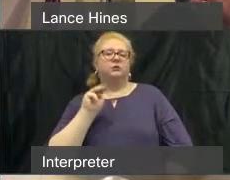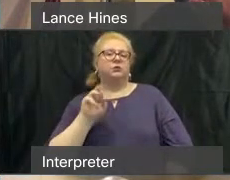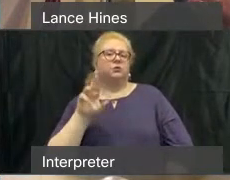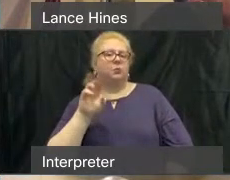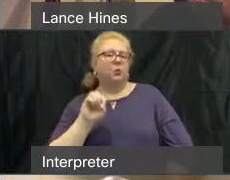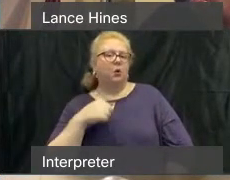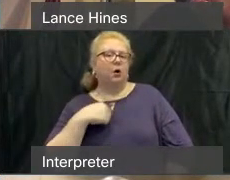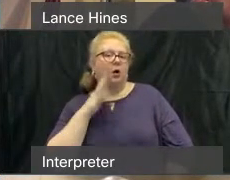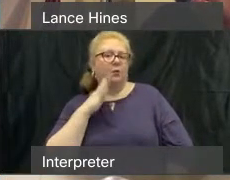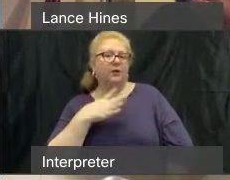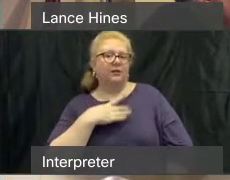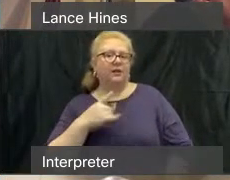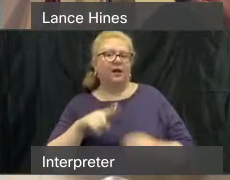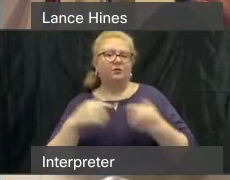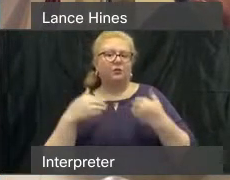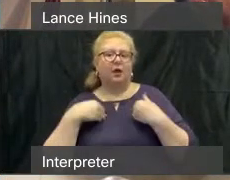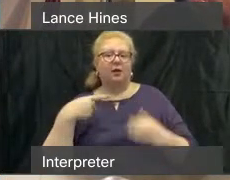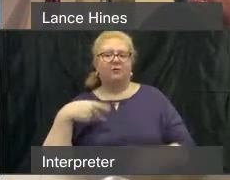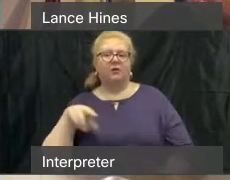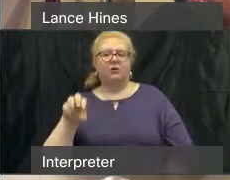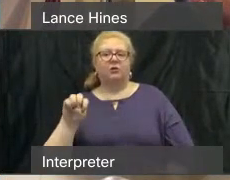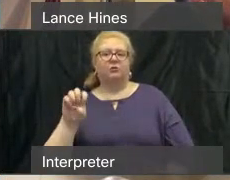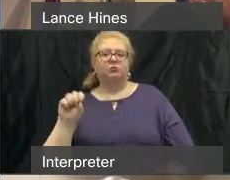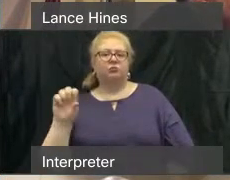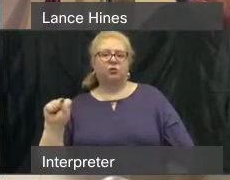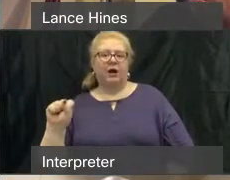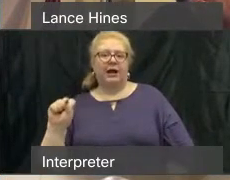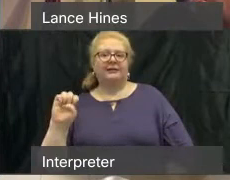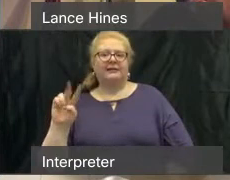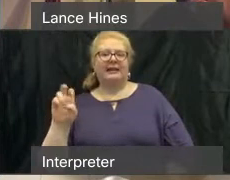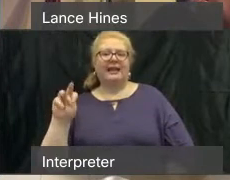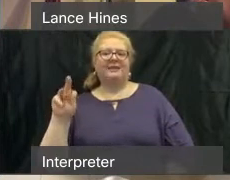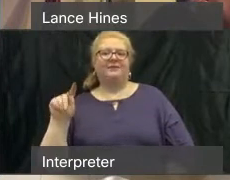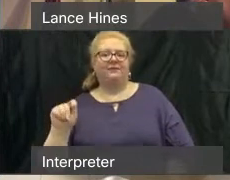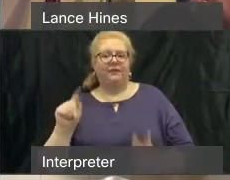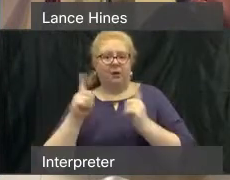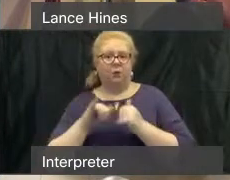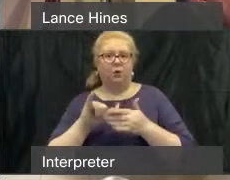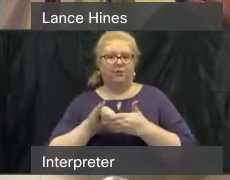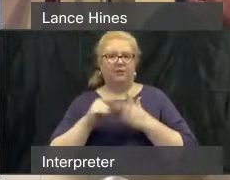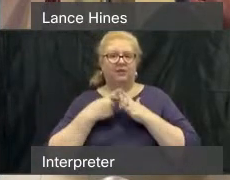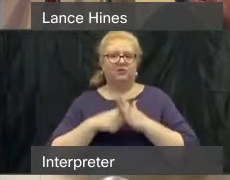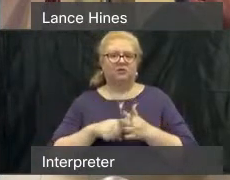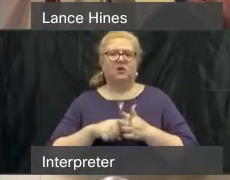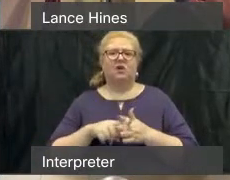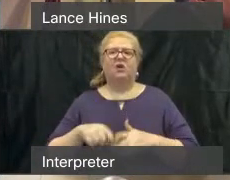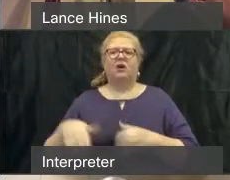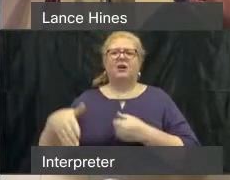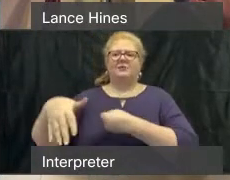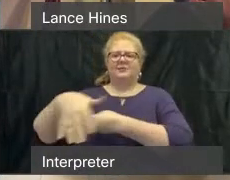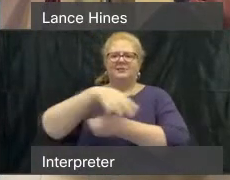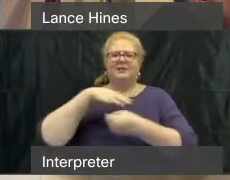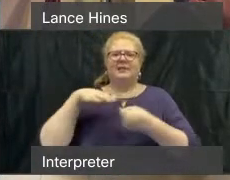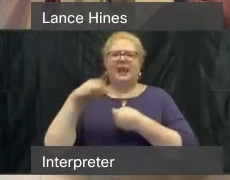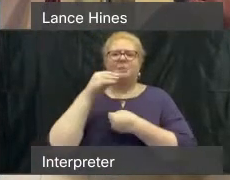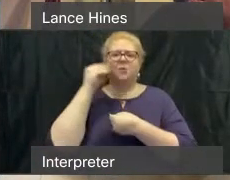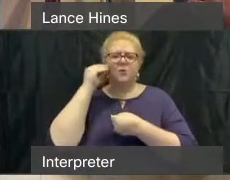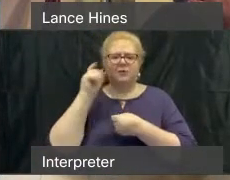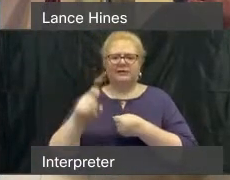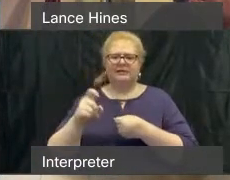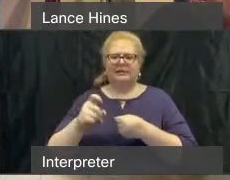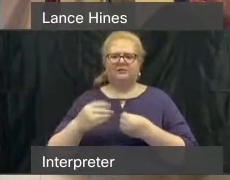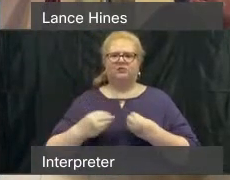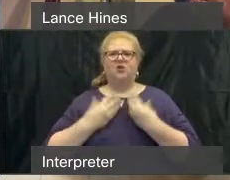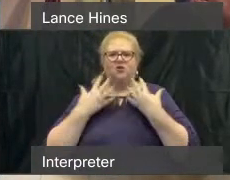we could have a press event on that, because the neighborhood needs some encouraging news to see something positive happening. Every